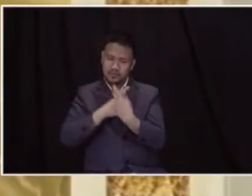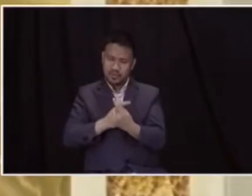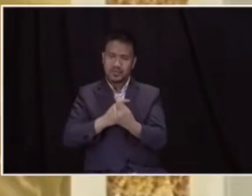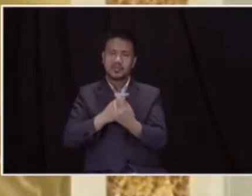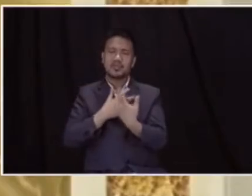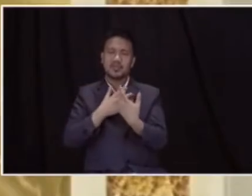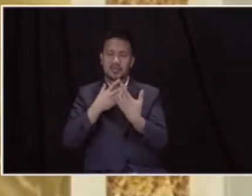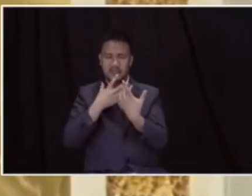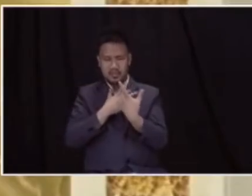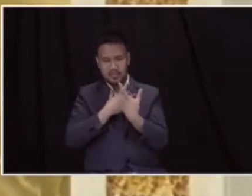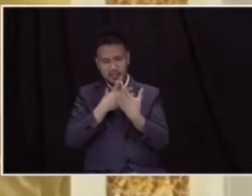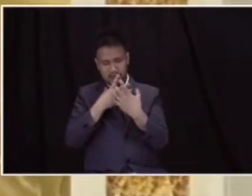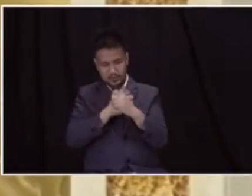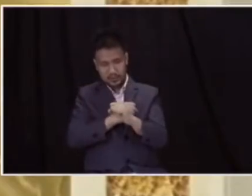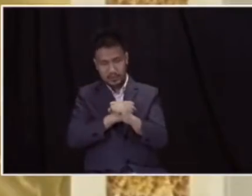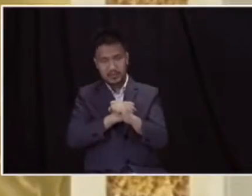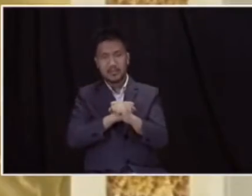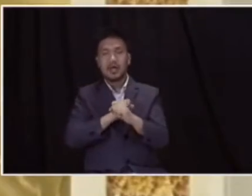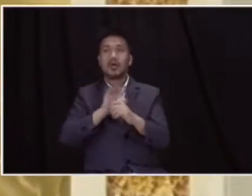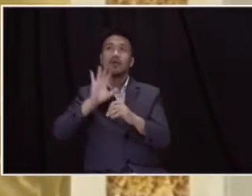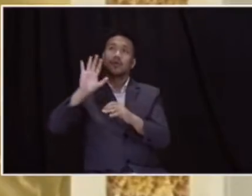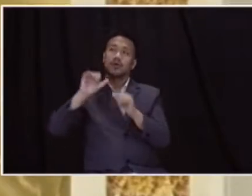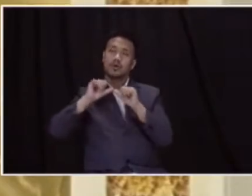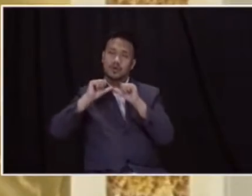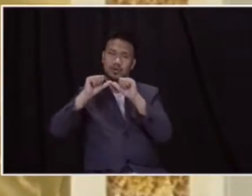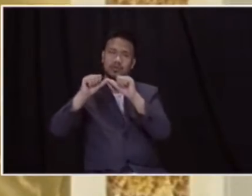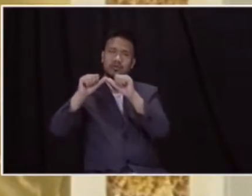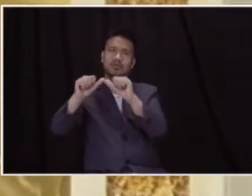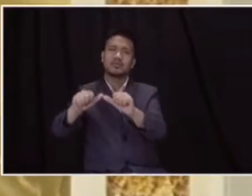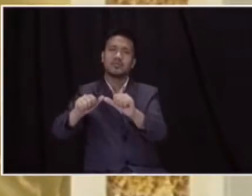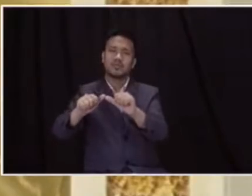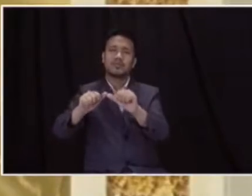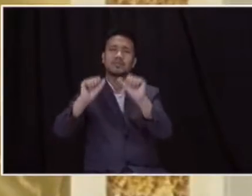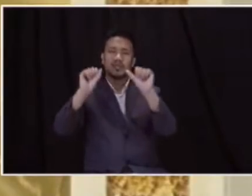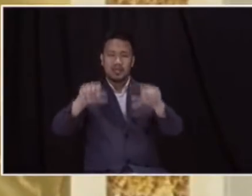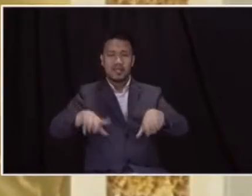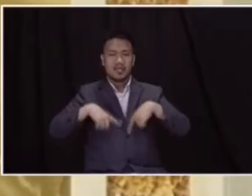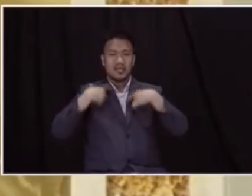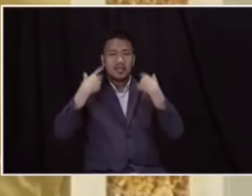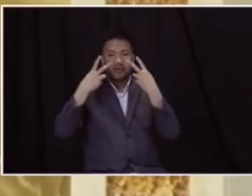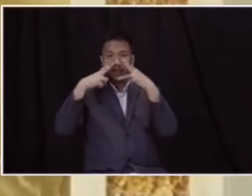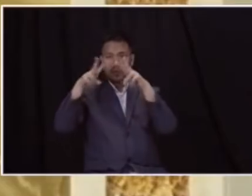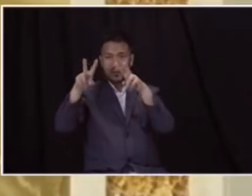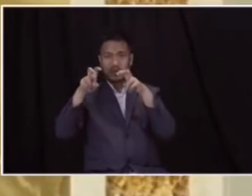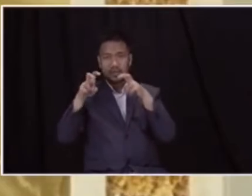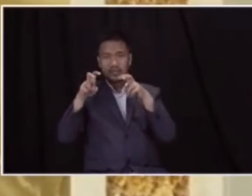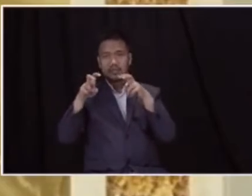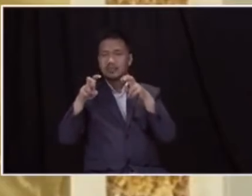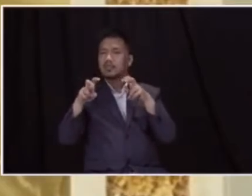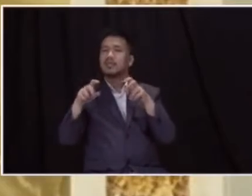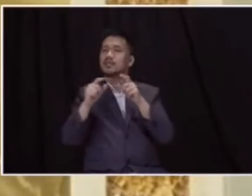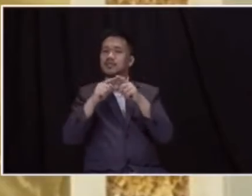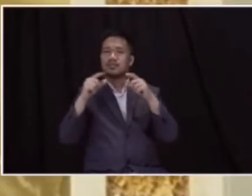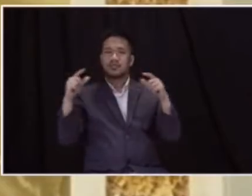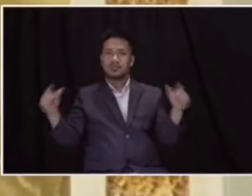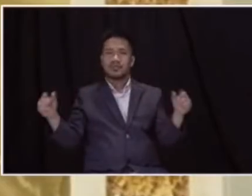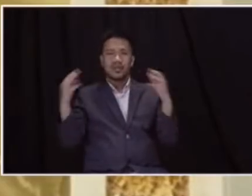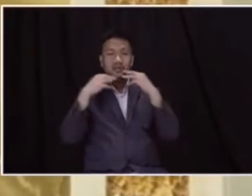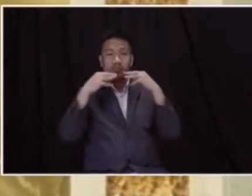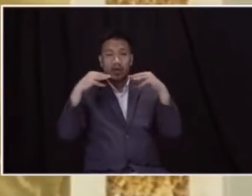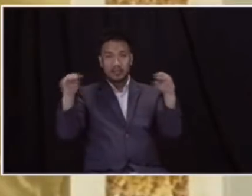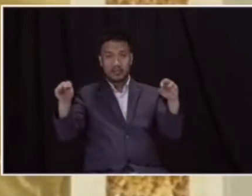confidence, your constant and living witness as the greatest herald of God's mercy